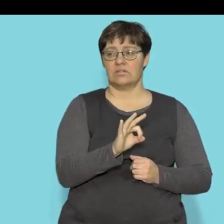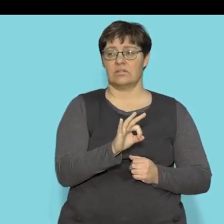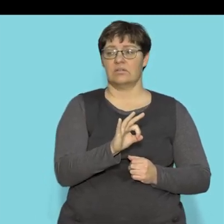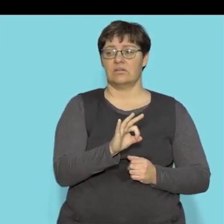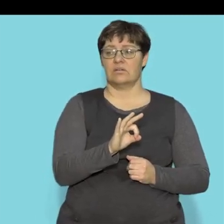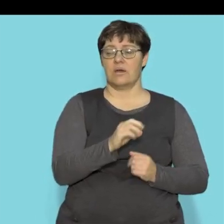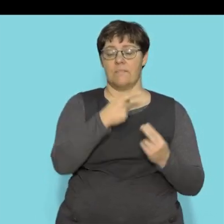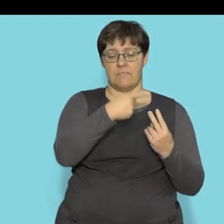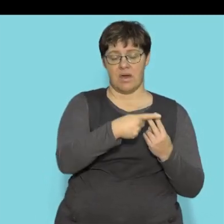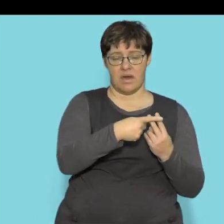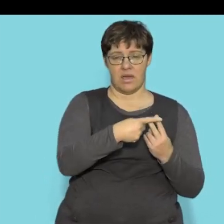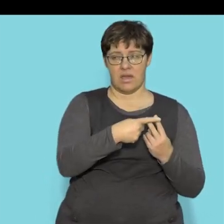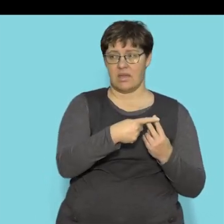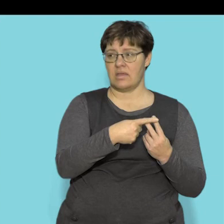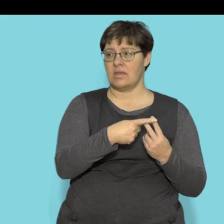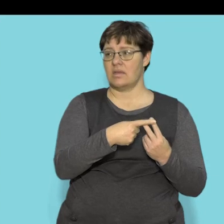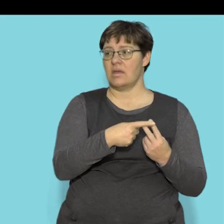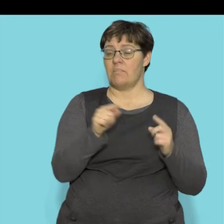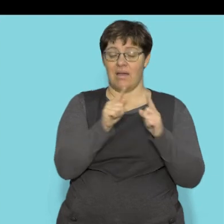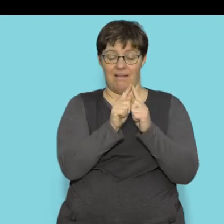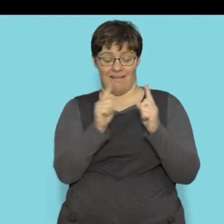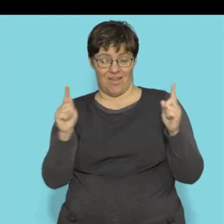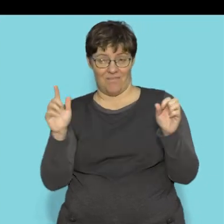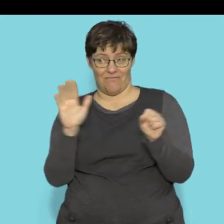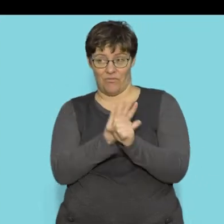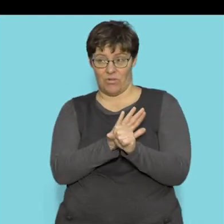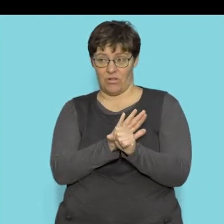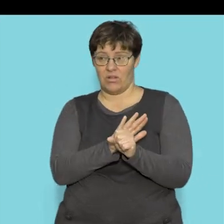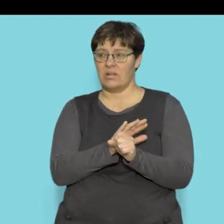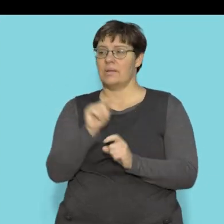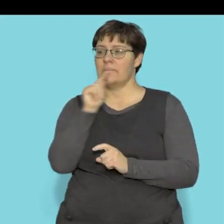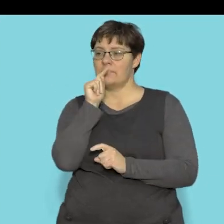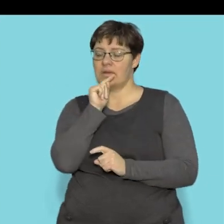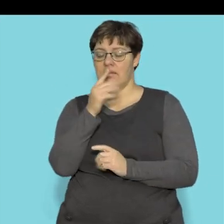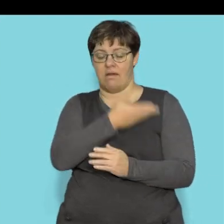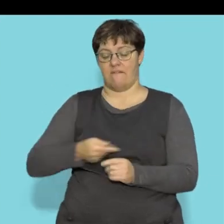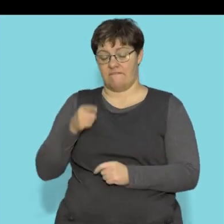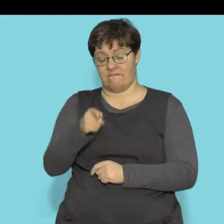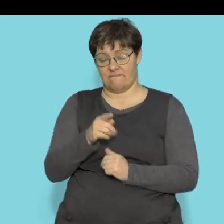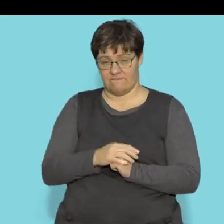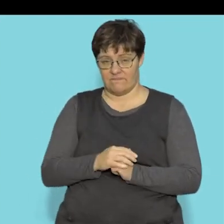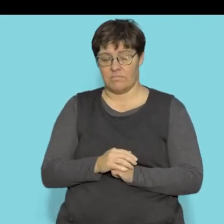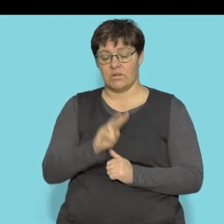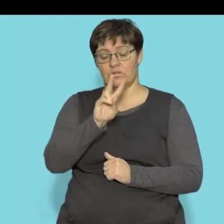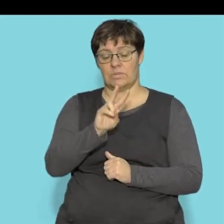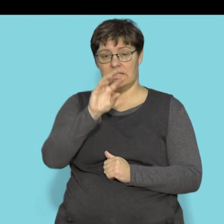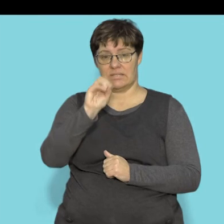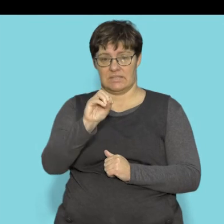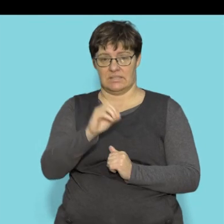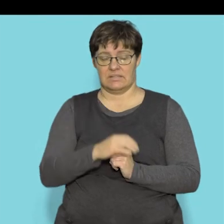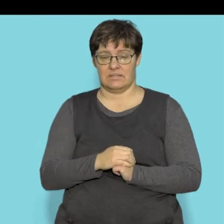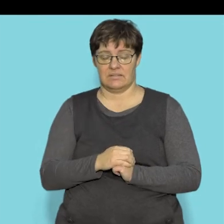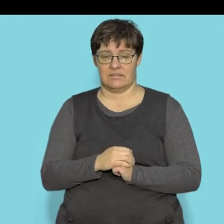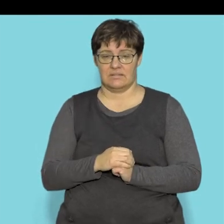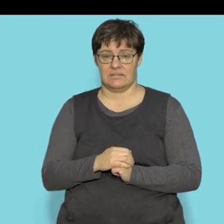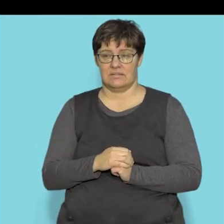times my radius. So please note I've been given the diameter of the cone. That means that my radius will be half of this.